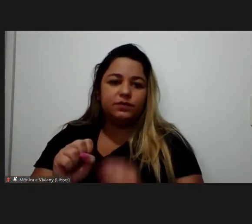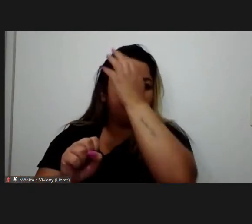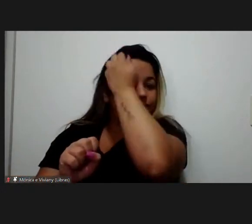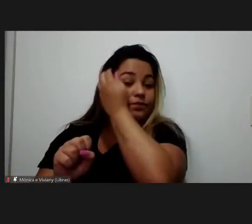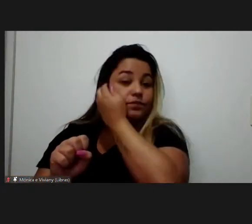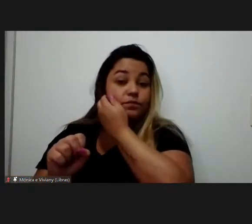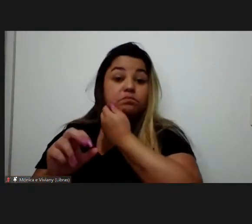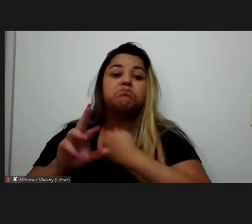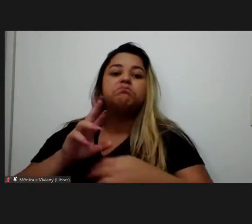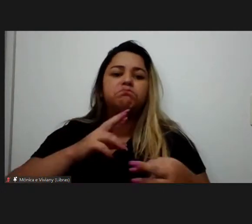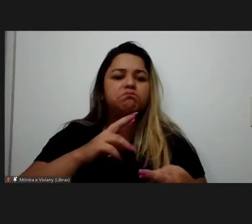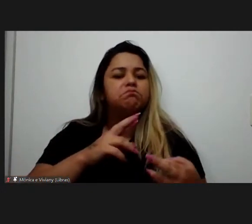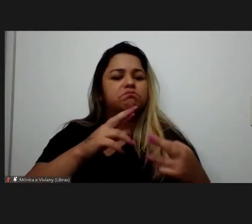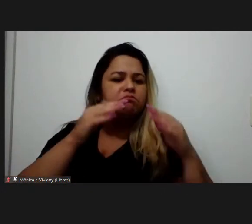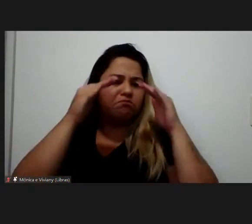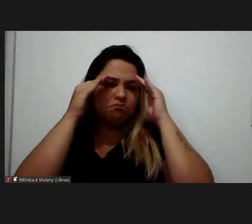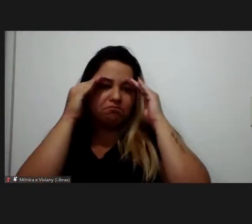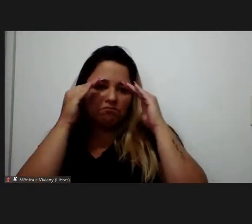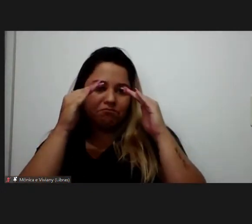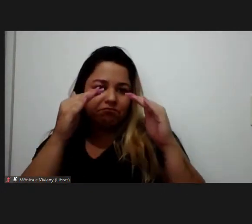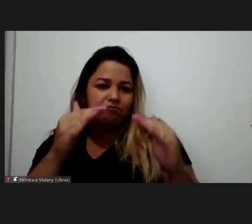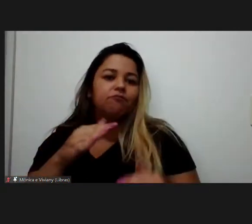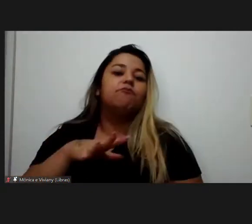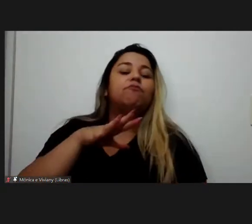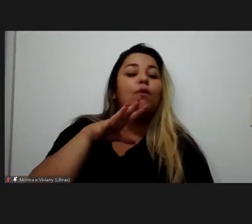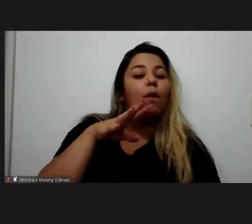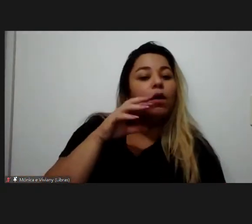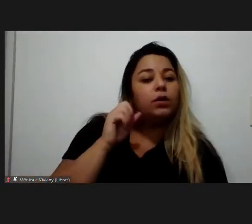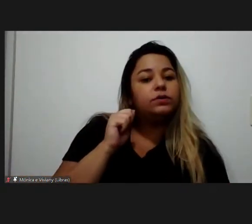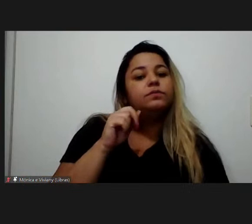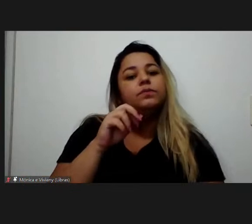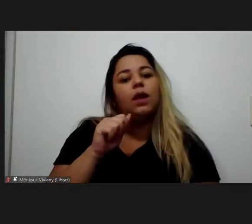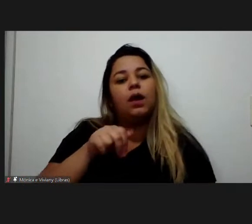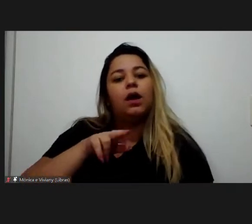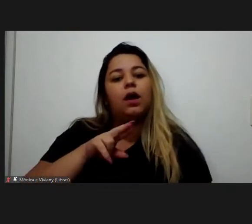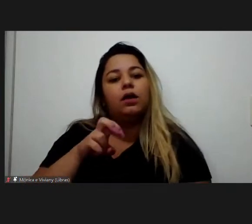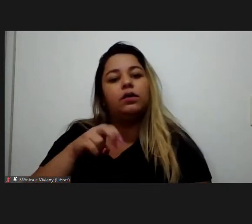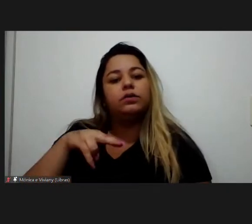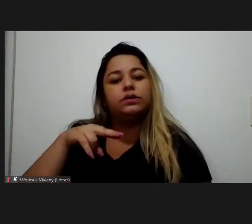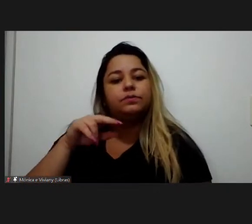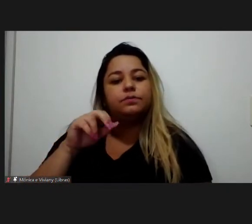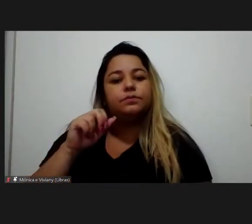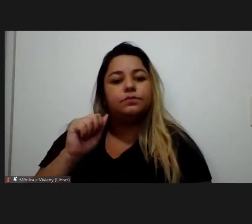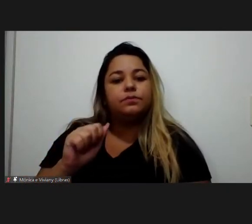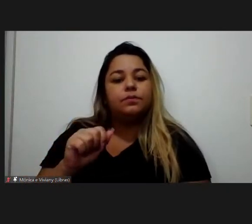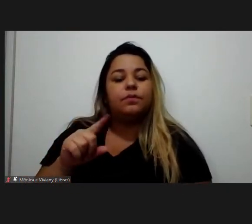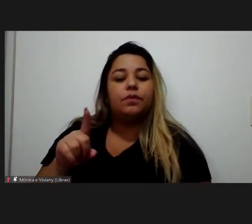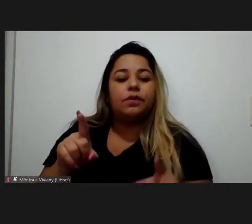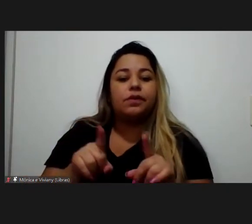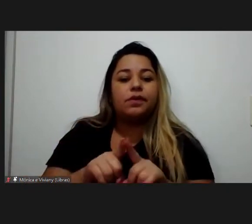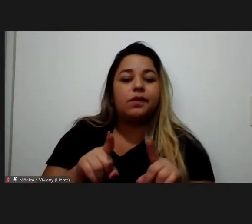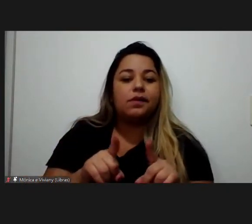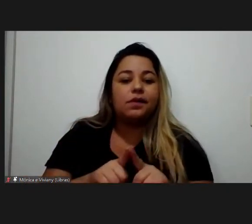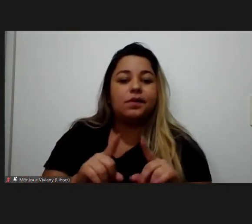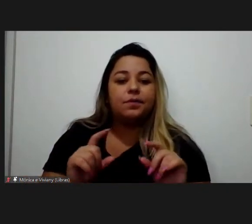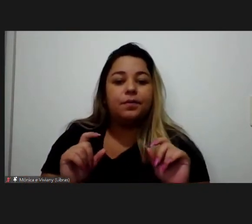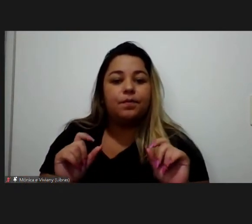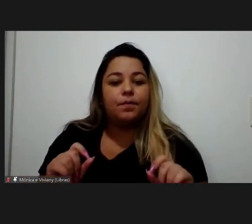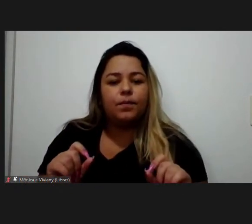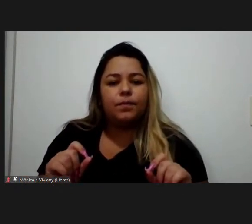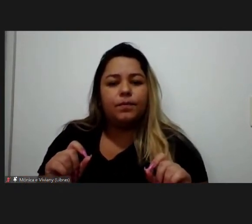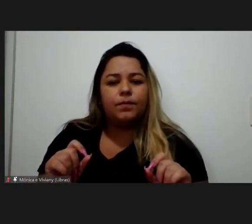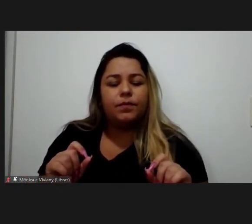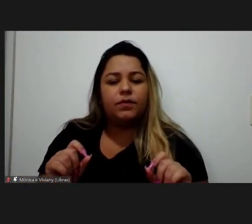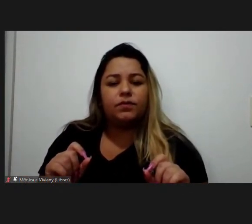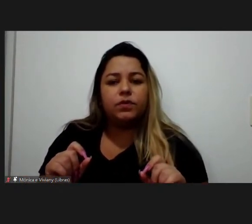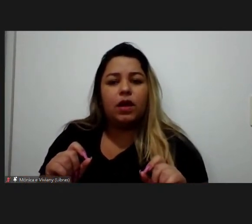debates that occur in CNS. One of them says about we having global health.